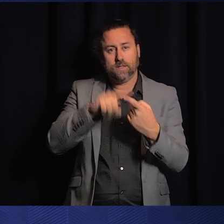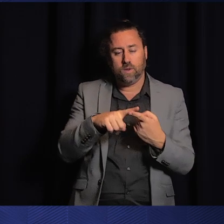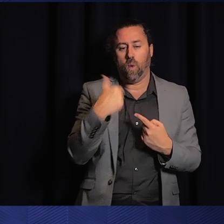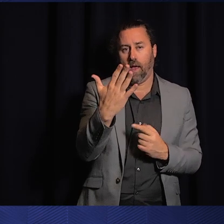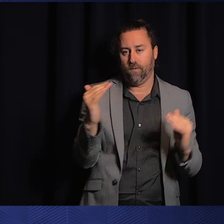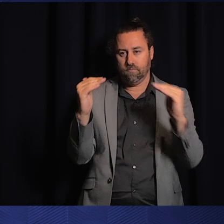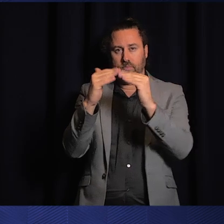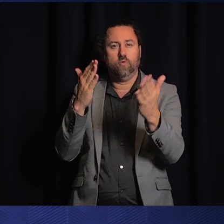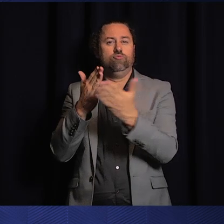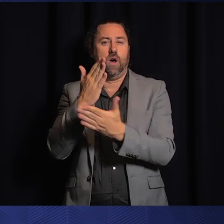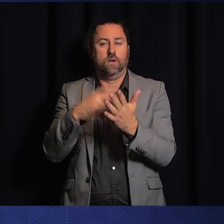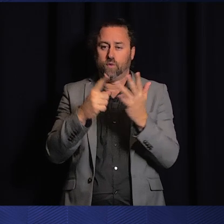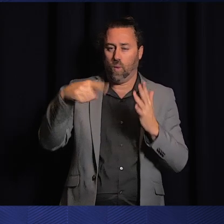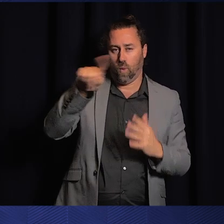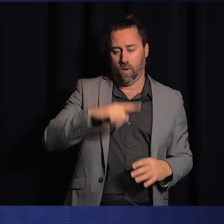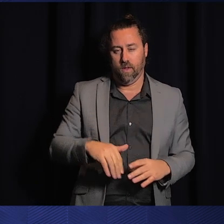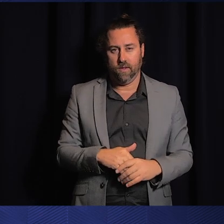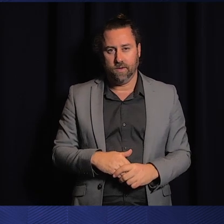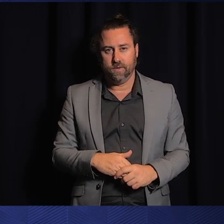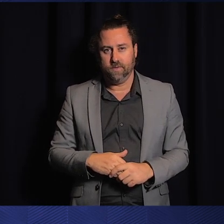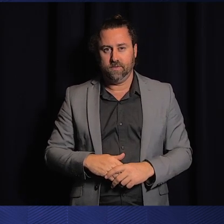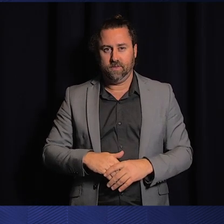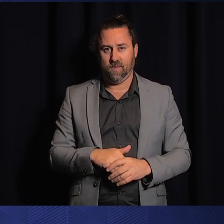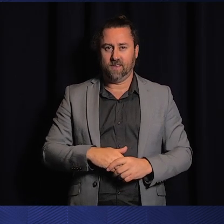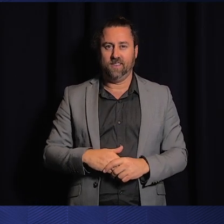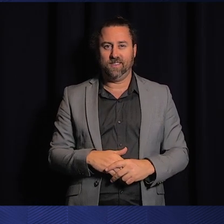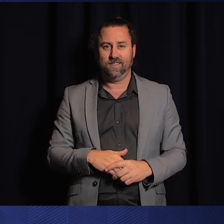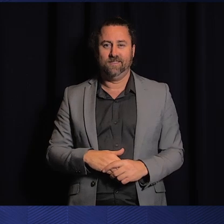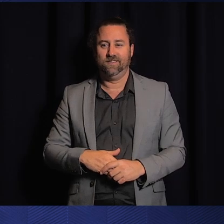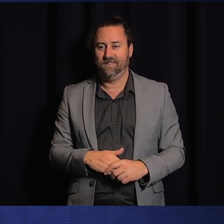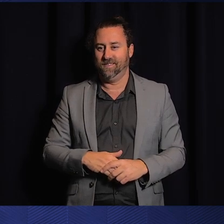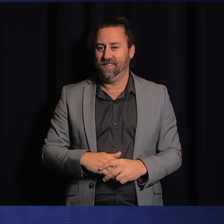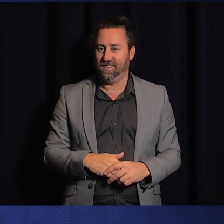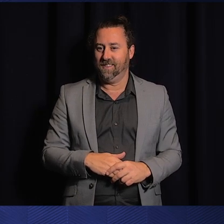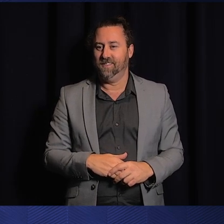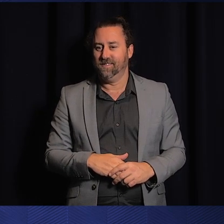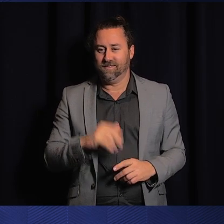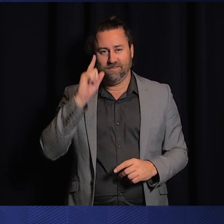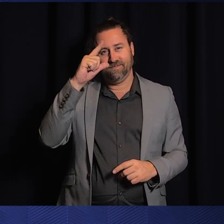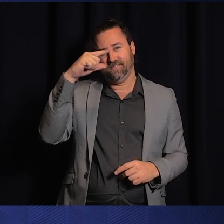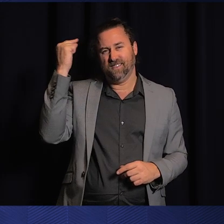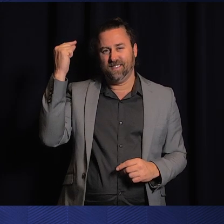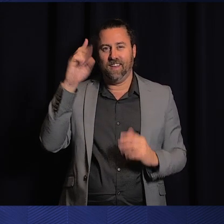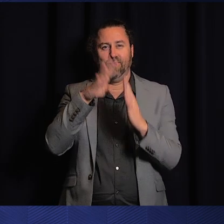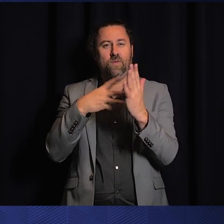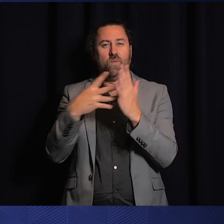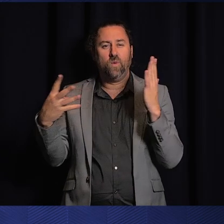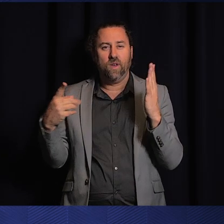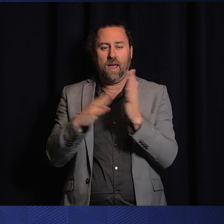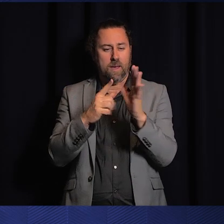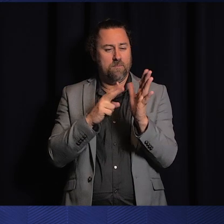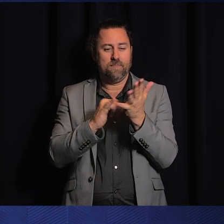guiding principles, on international displacement, the Sendai Framework, Nansen Principle,